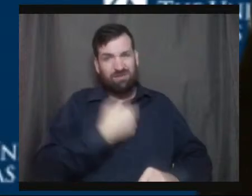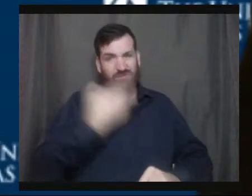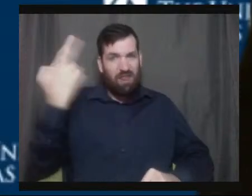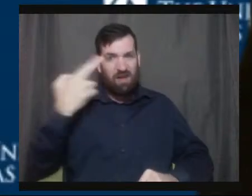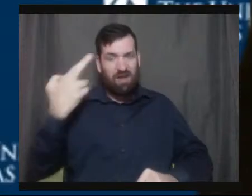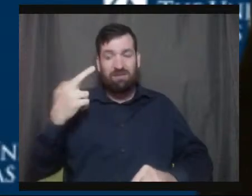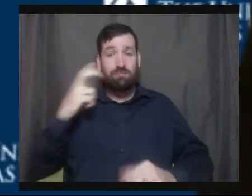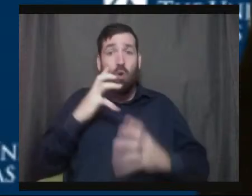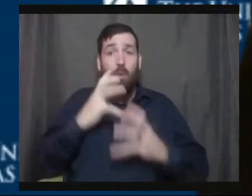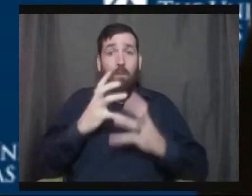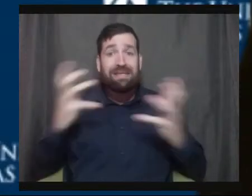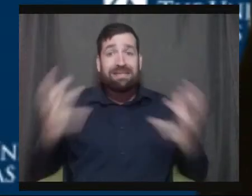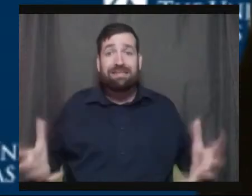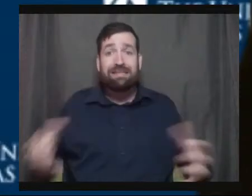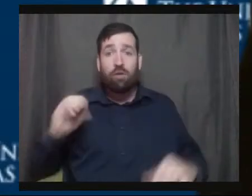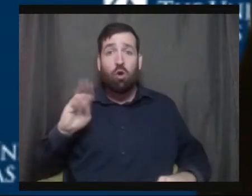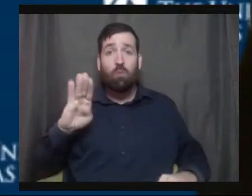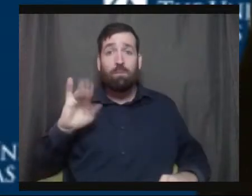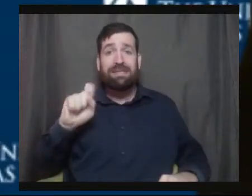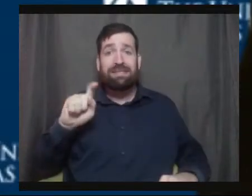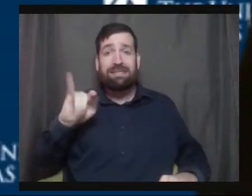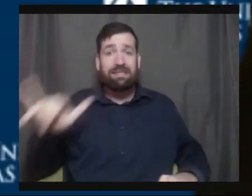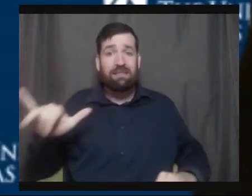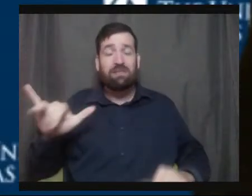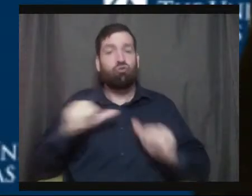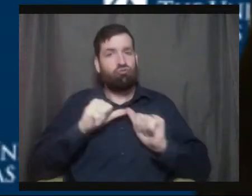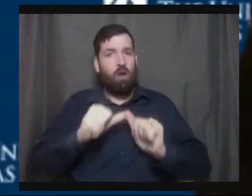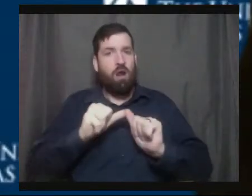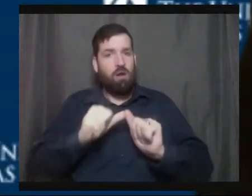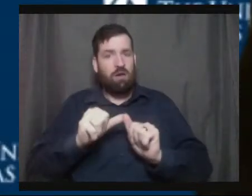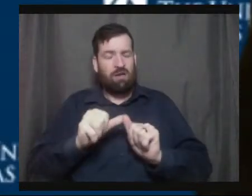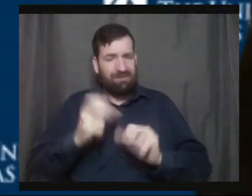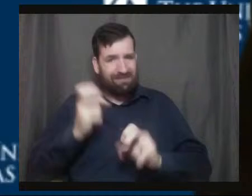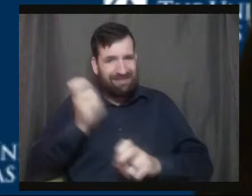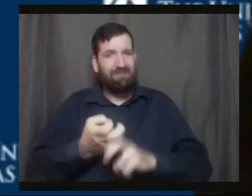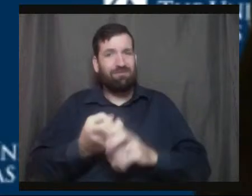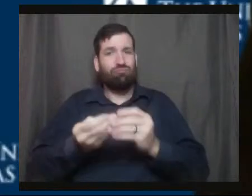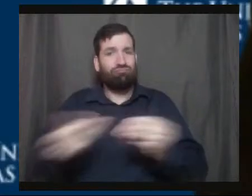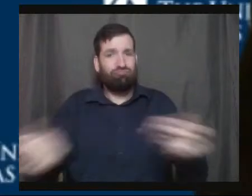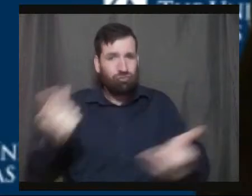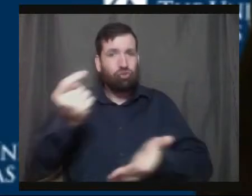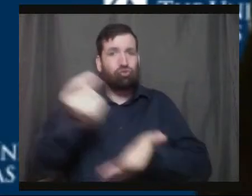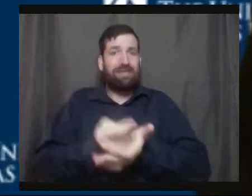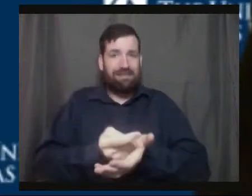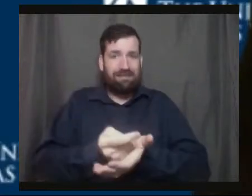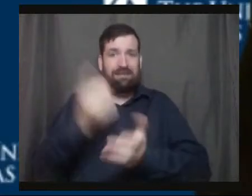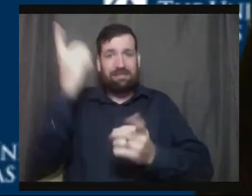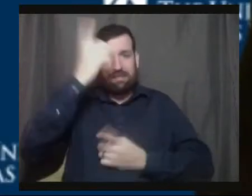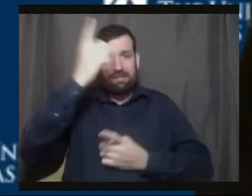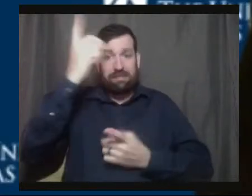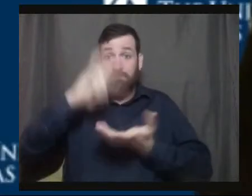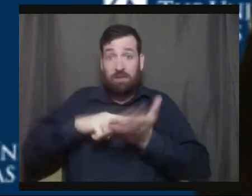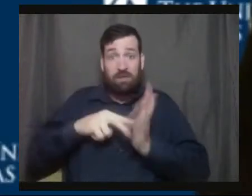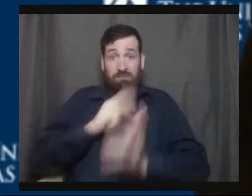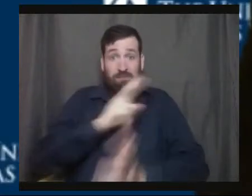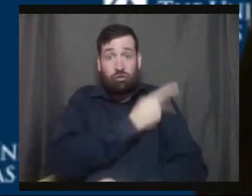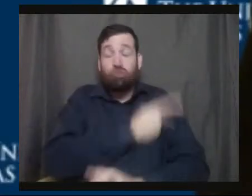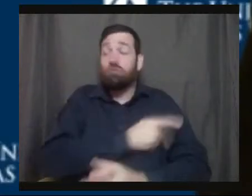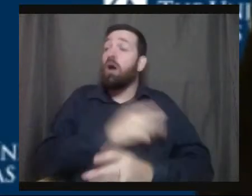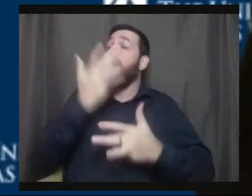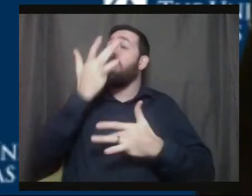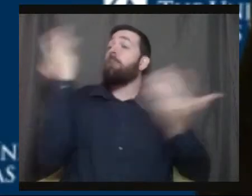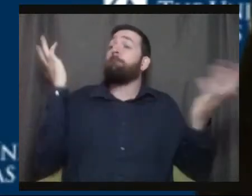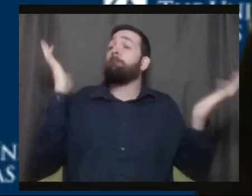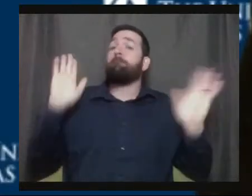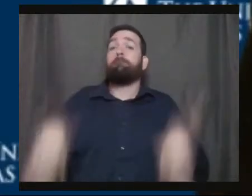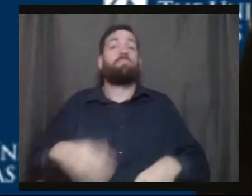obesity is a chronic and difficult to treat disease. And so that means that patients just can't forget about it. I would love it